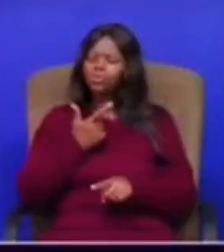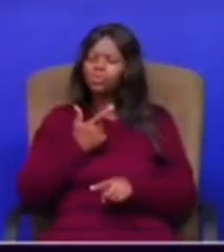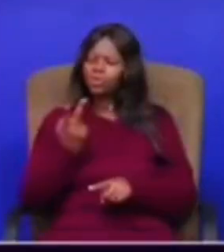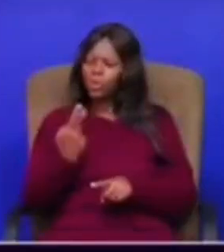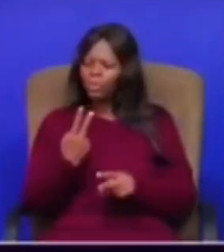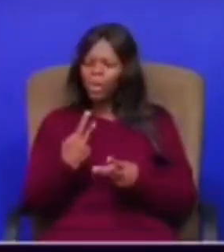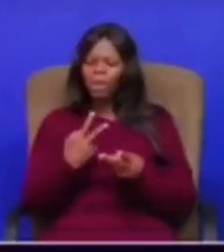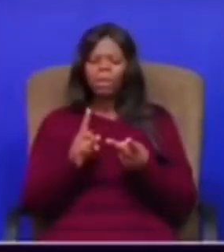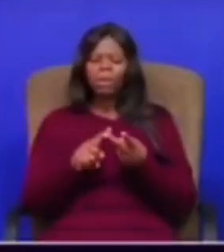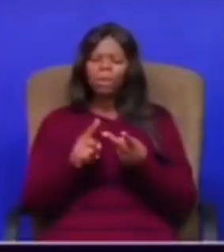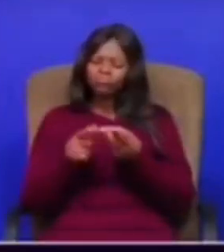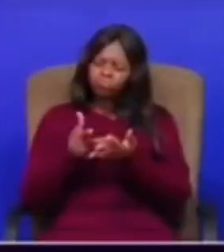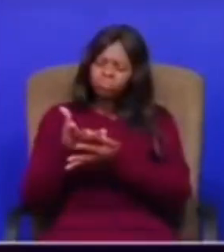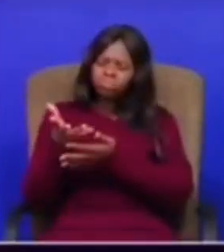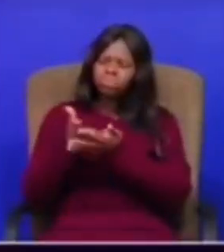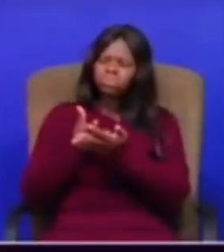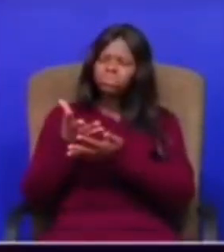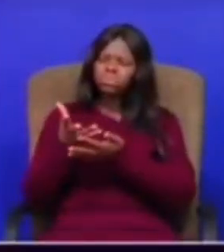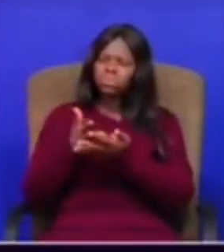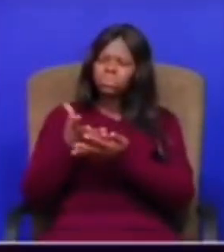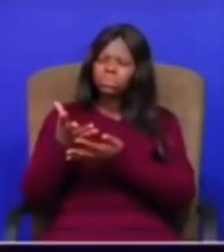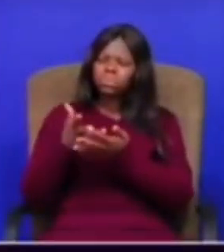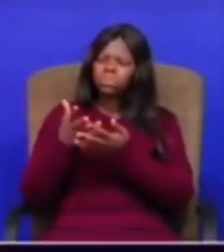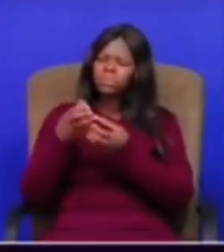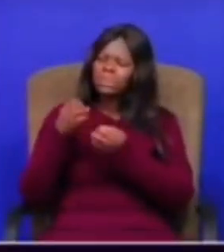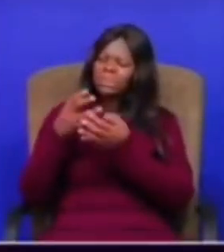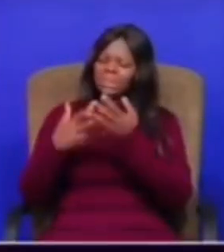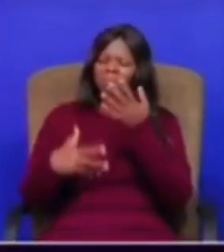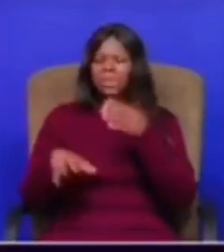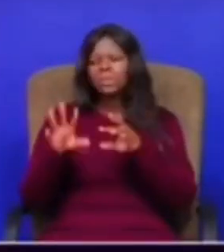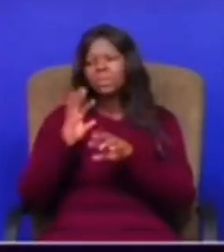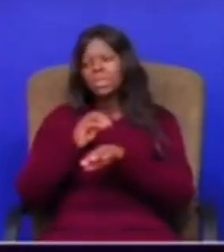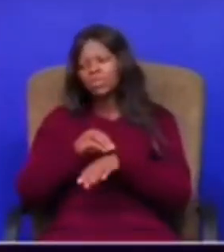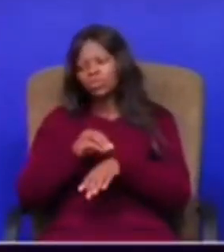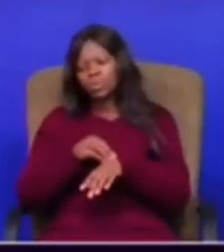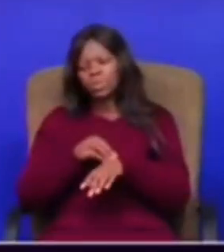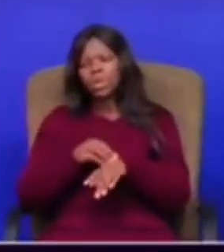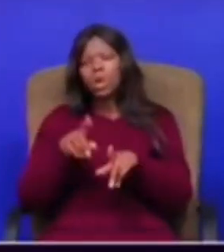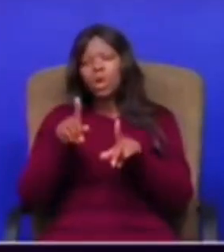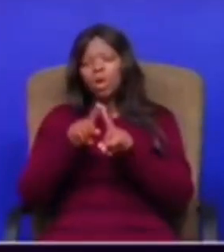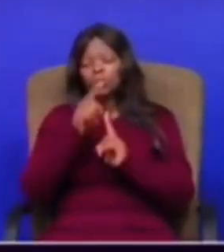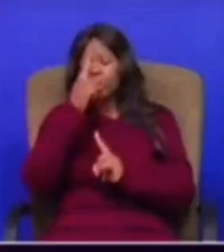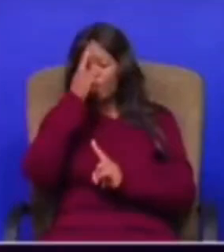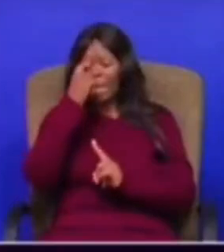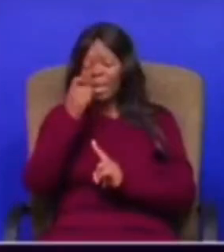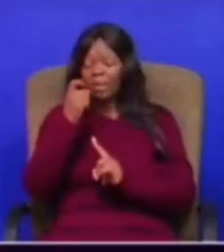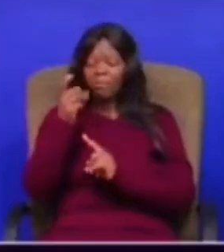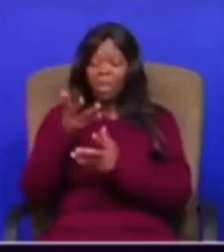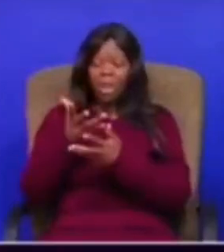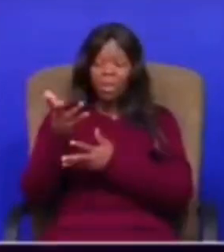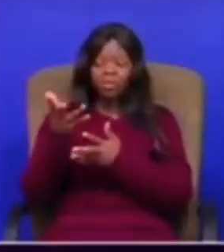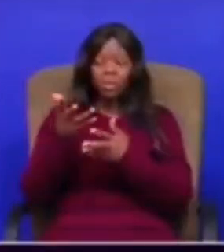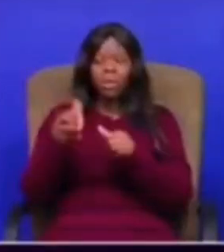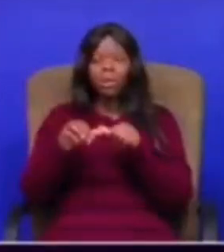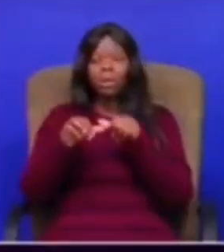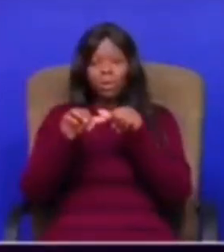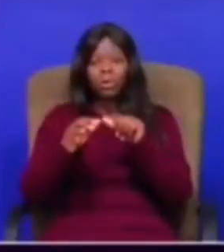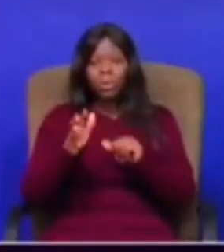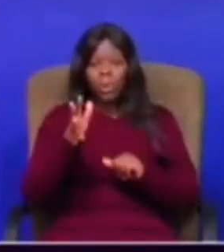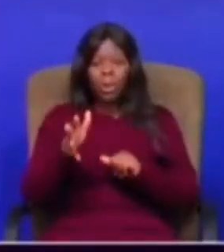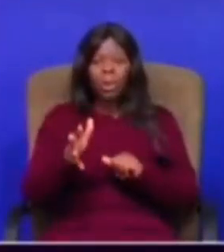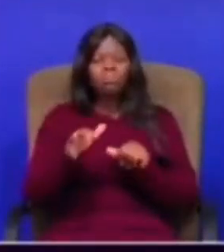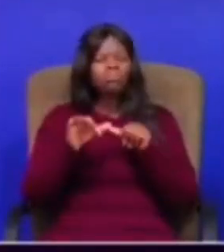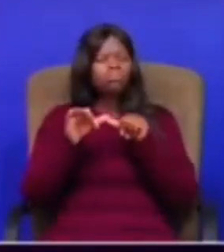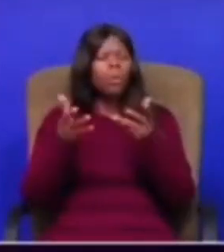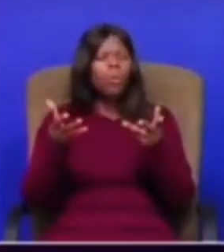had meaningful exchanges on a number of issues. And we do believe that the engagement will continue through the